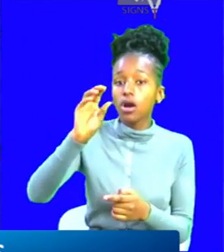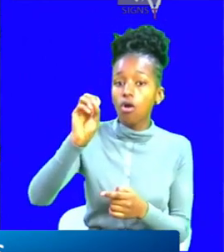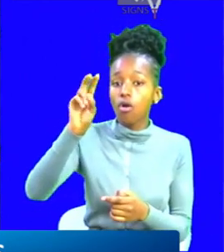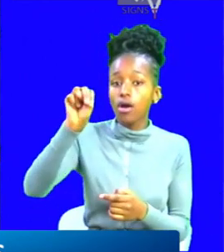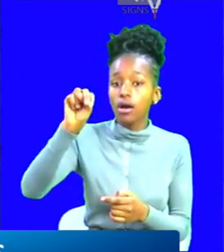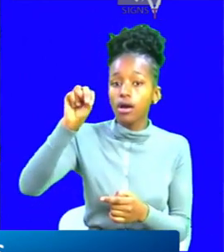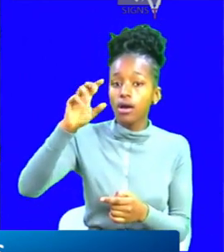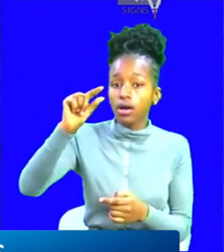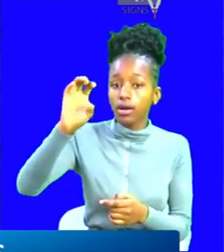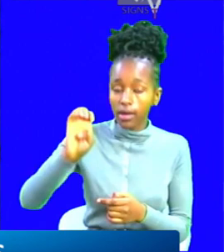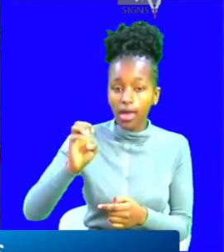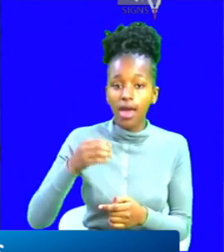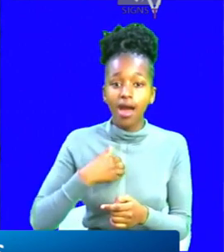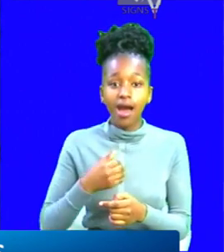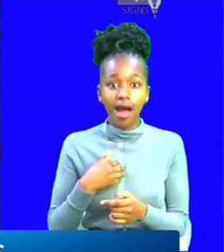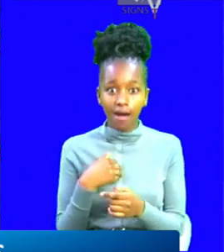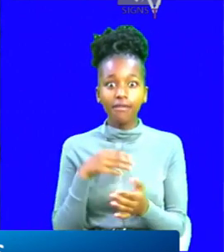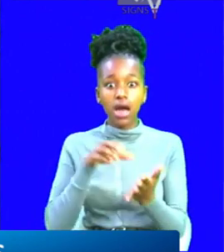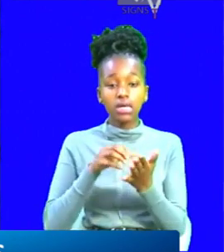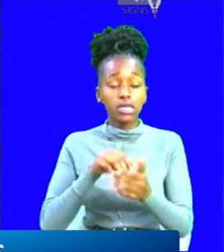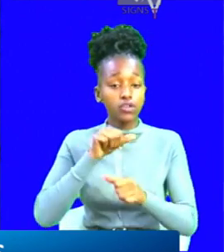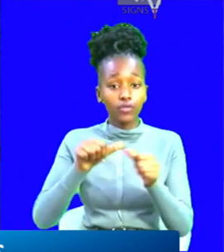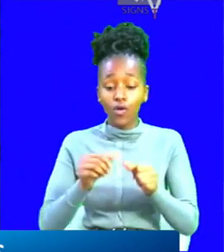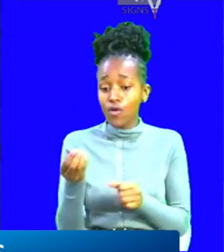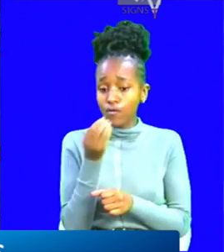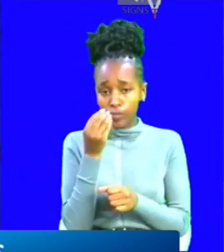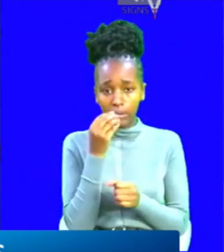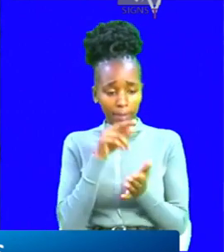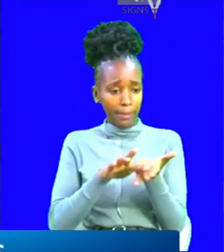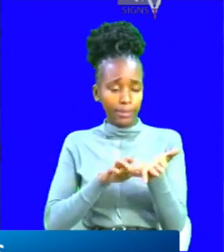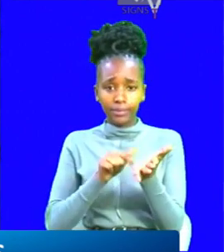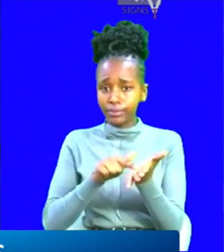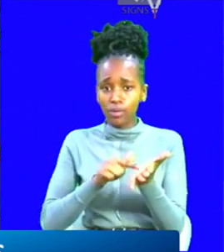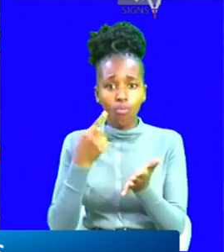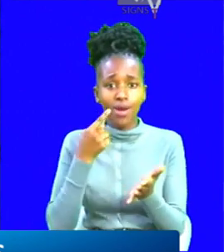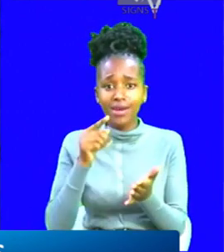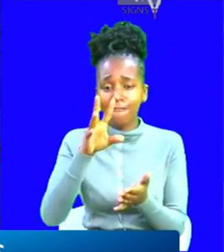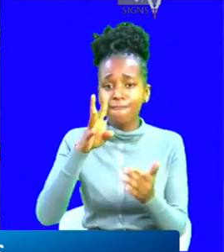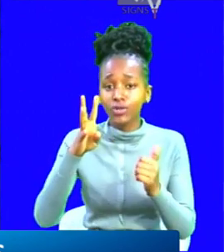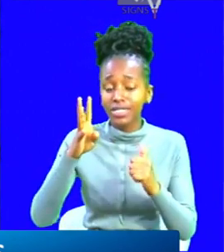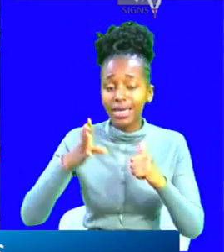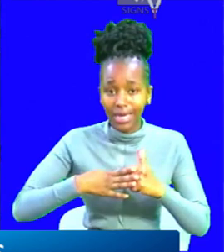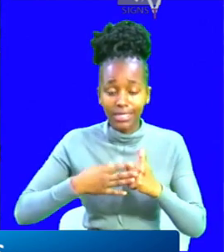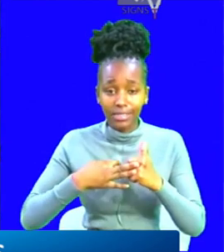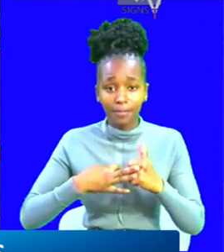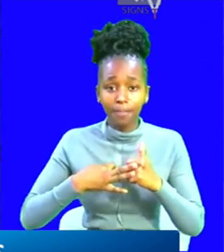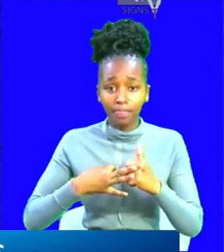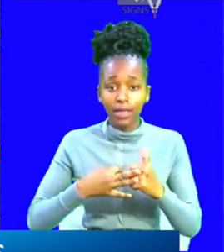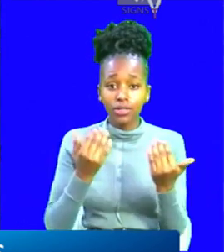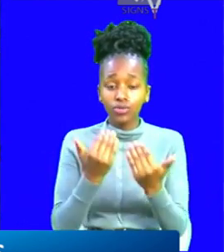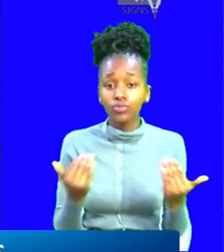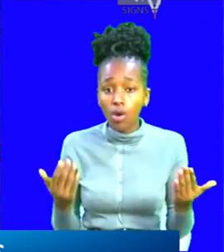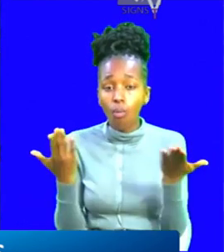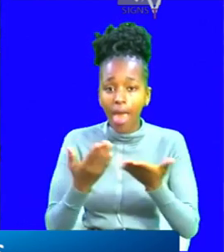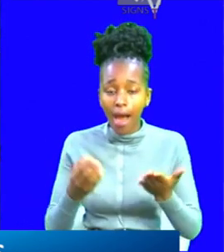a suspected food poisoning. 148 students of Ikonge Girls Secondary School in Nyamira